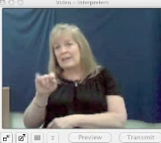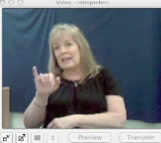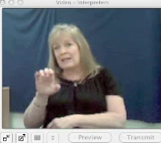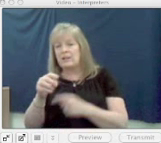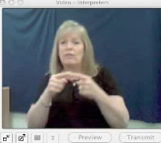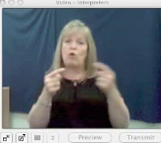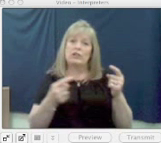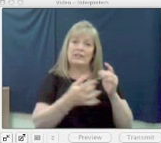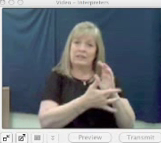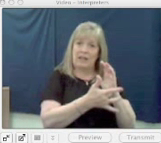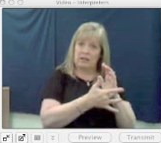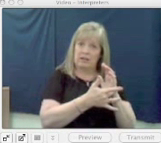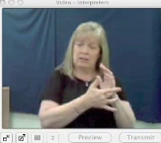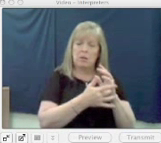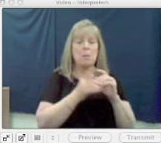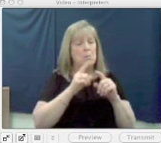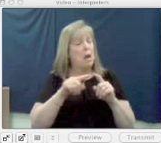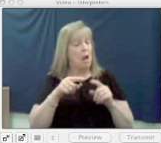deaf people